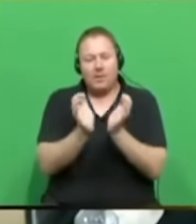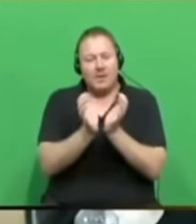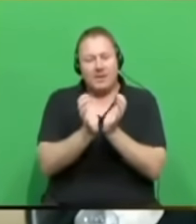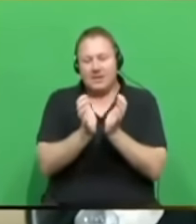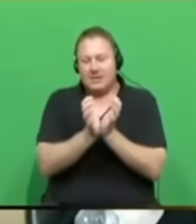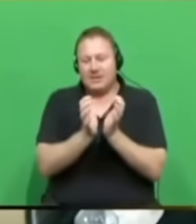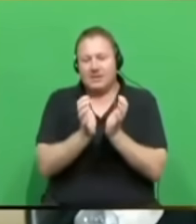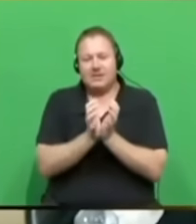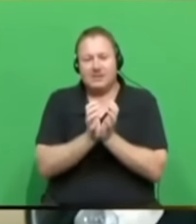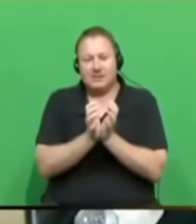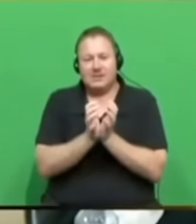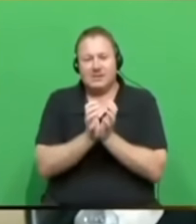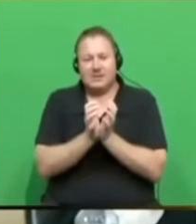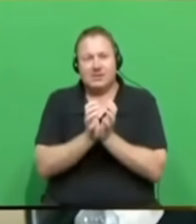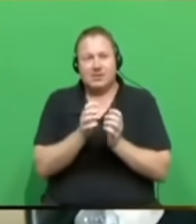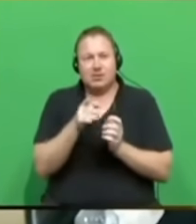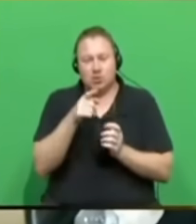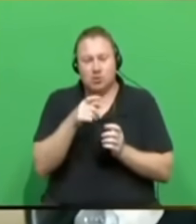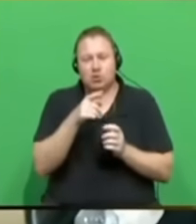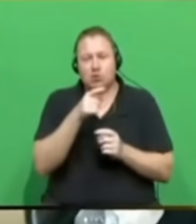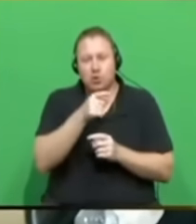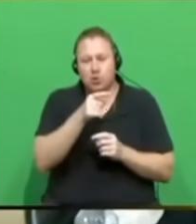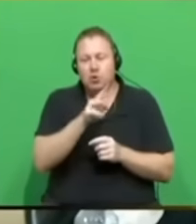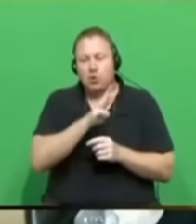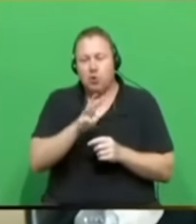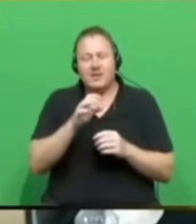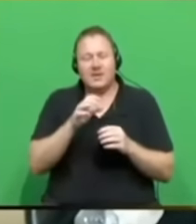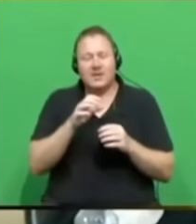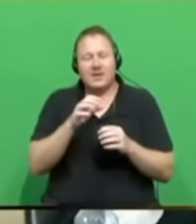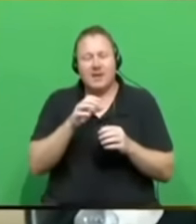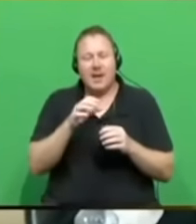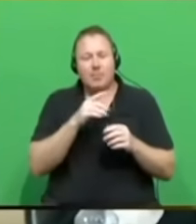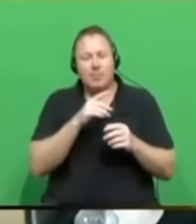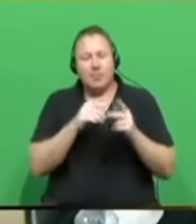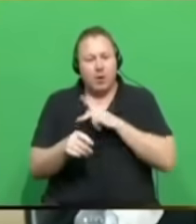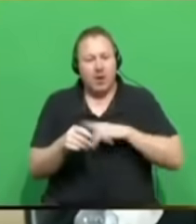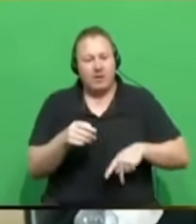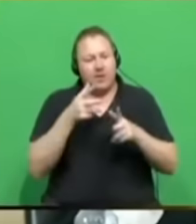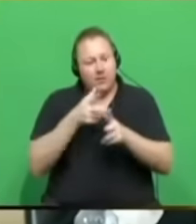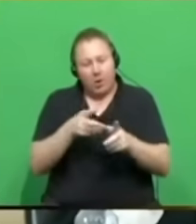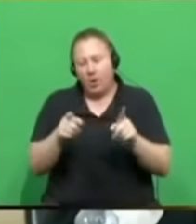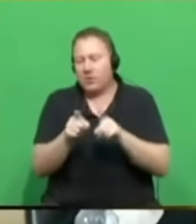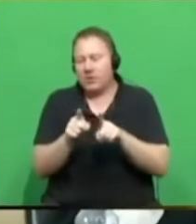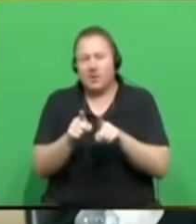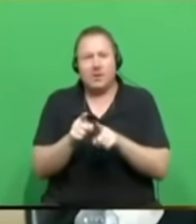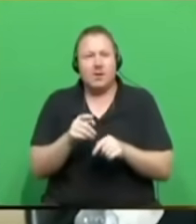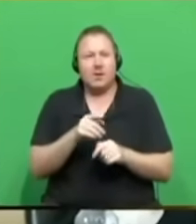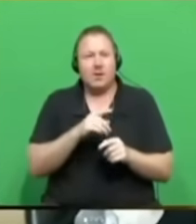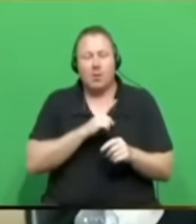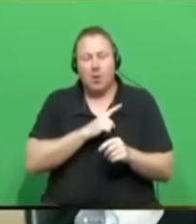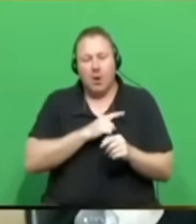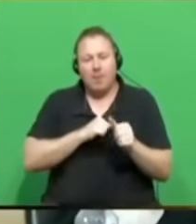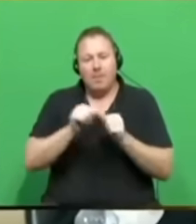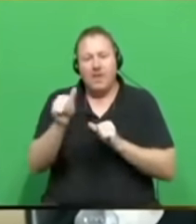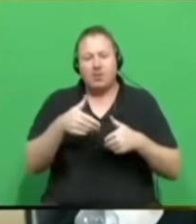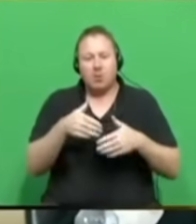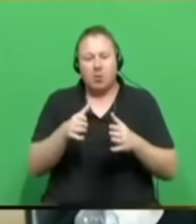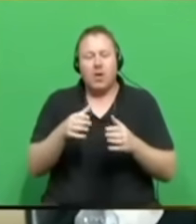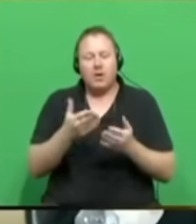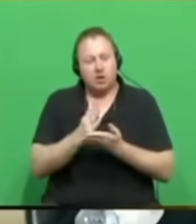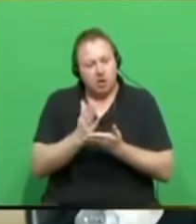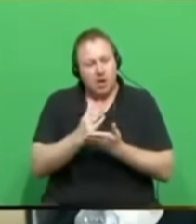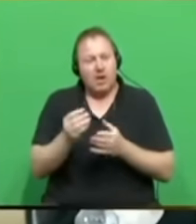Premier that you initiated. You will be on the right track because best practice must be shared and executed.